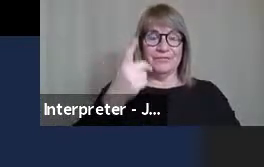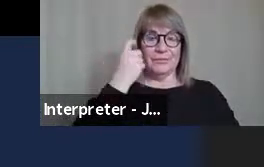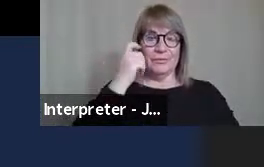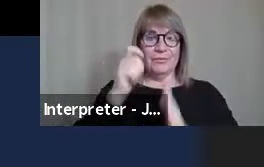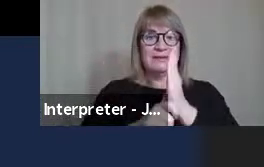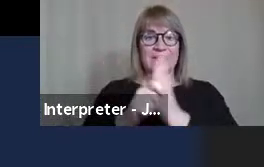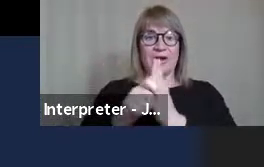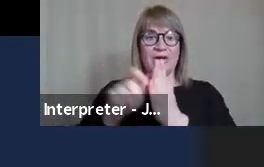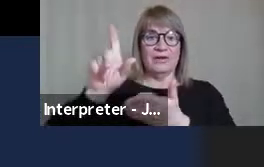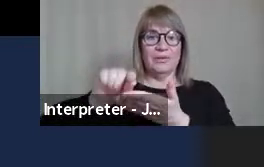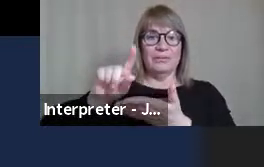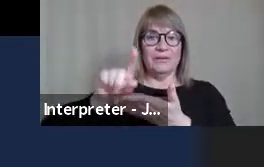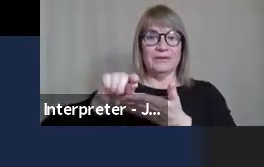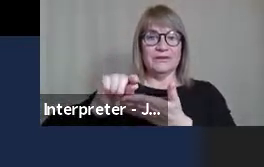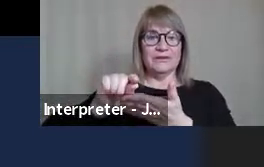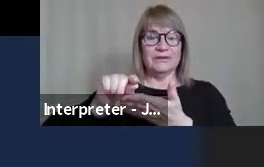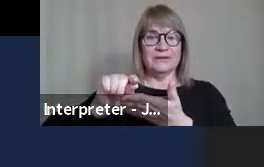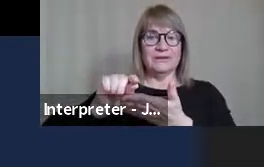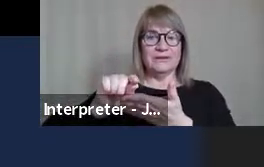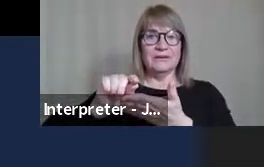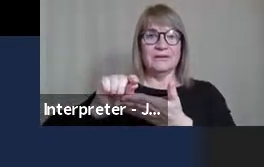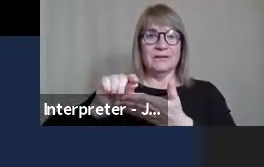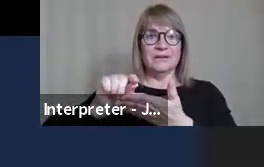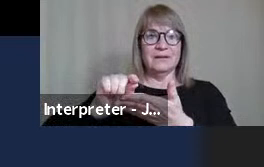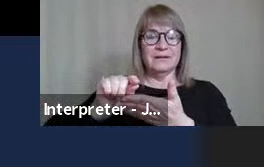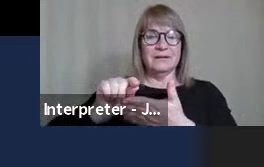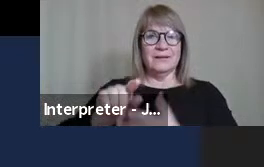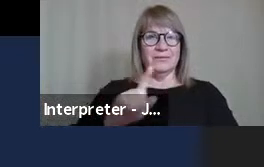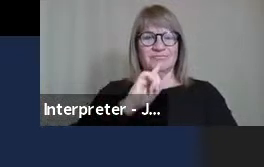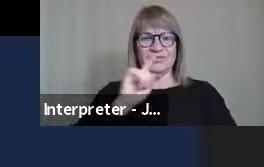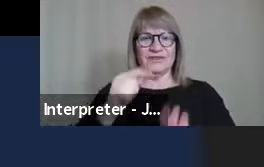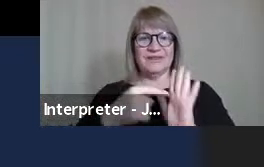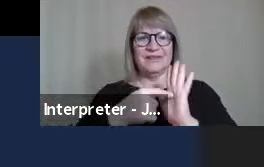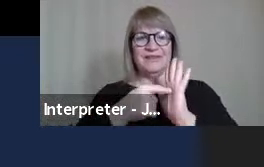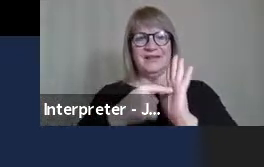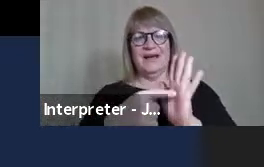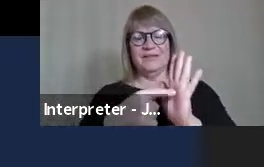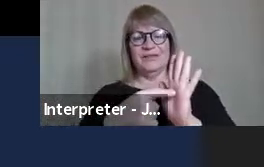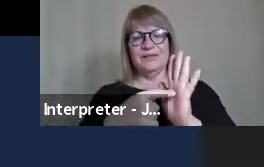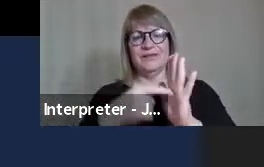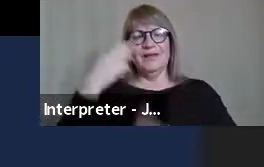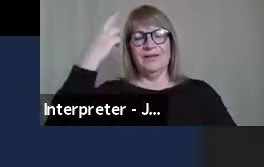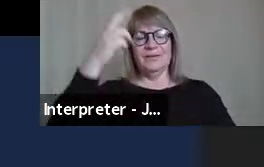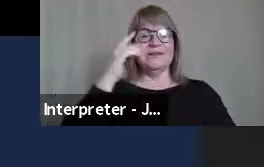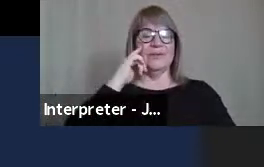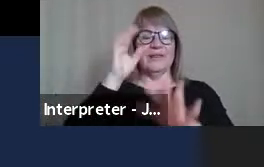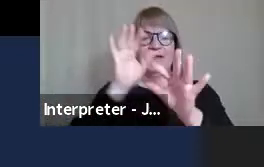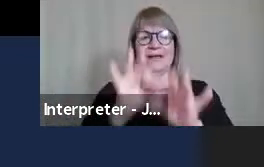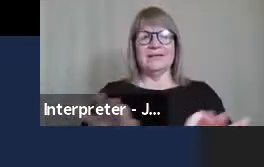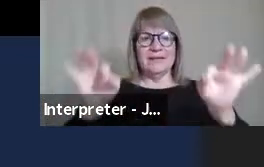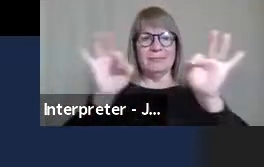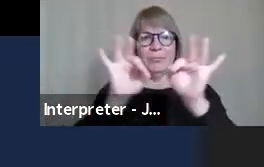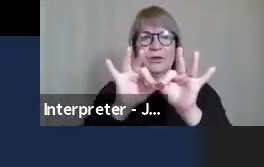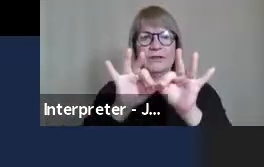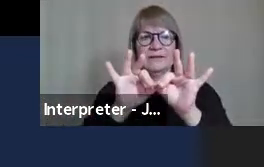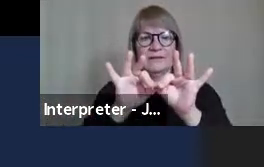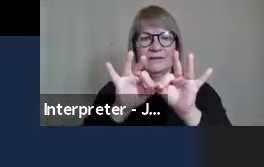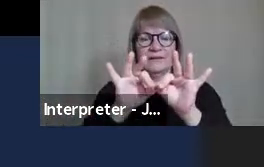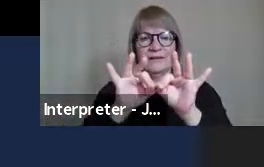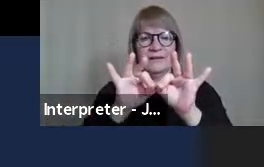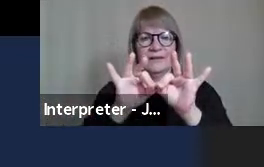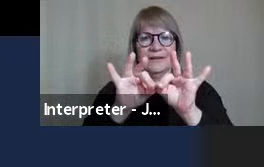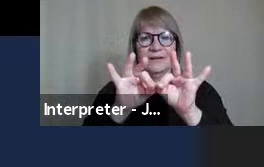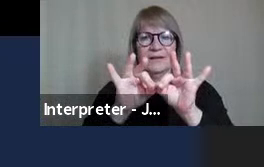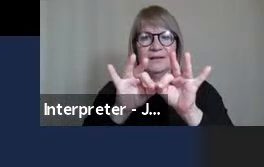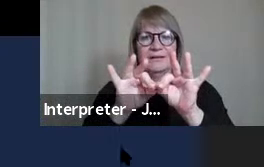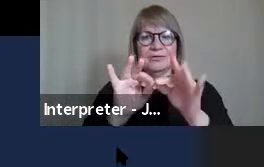published um actually in the nation really captures um why we think it's important to explicitly address and